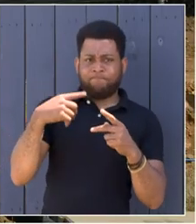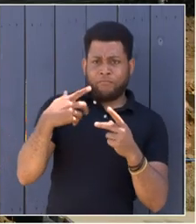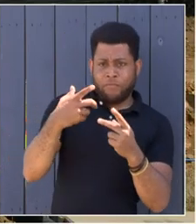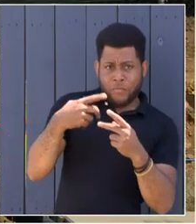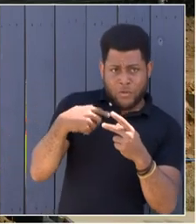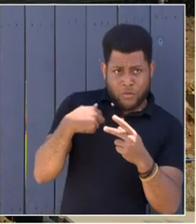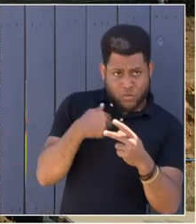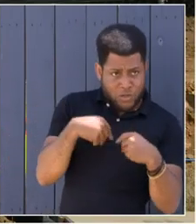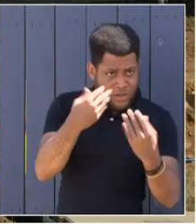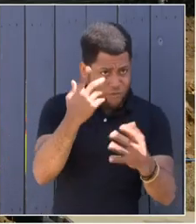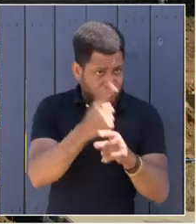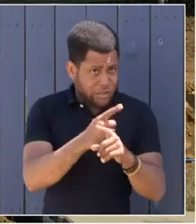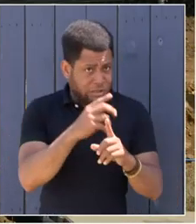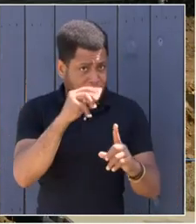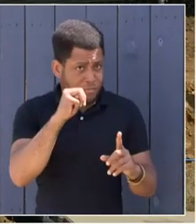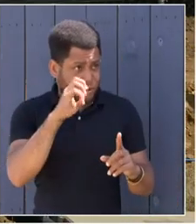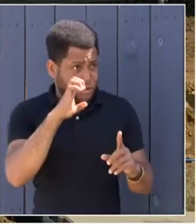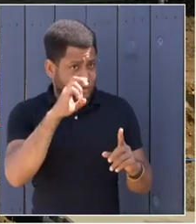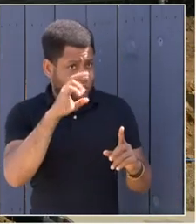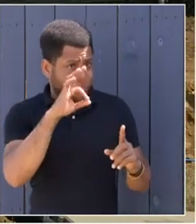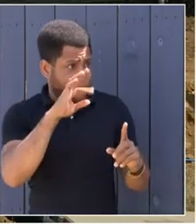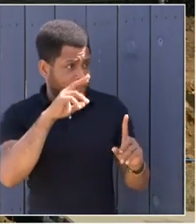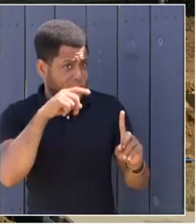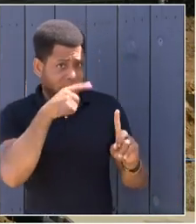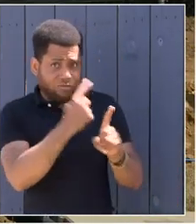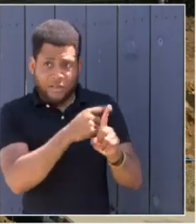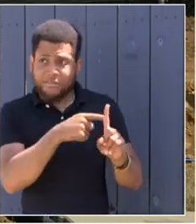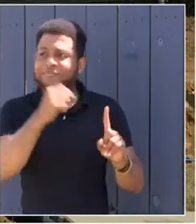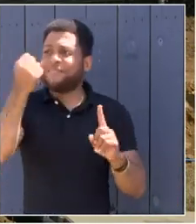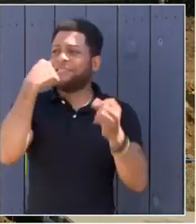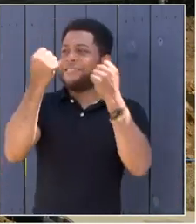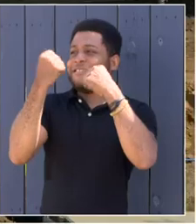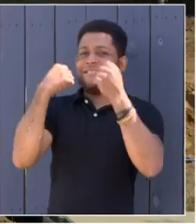people want. Your council member, Kenya McDuffy.